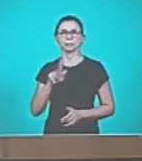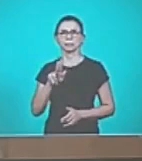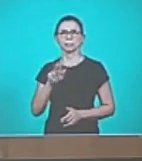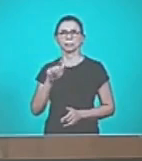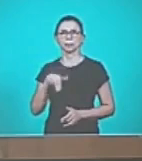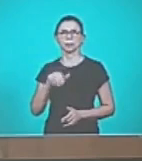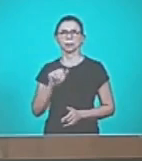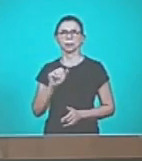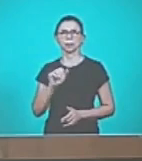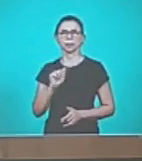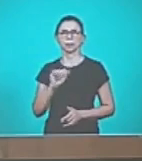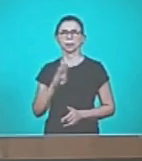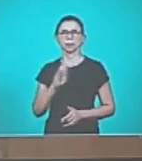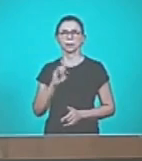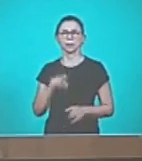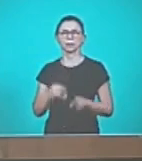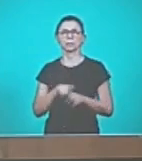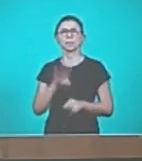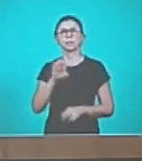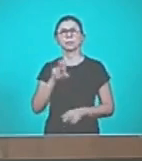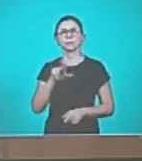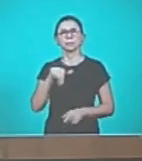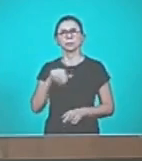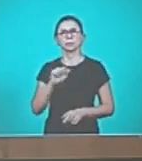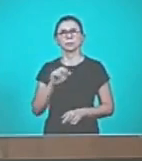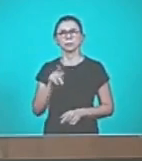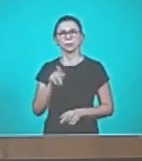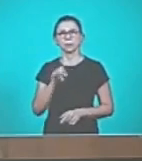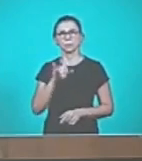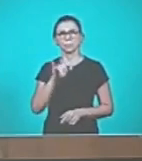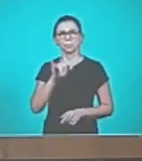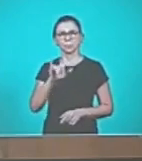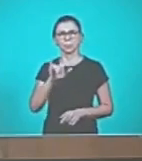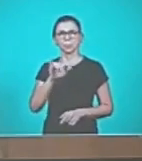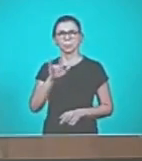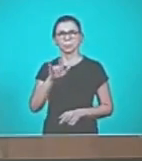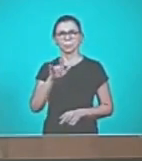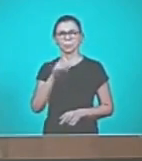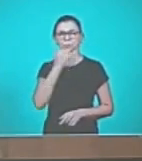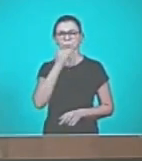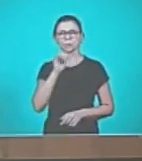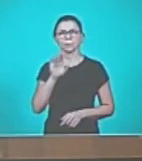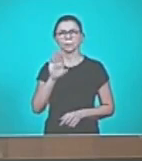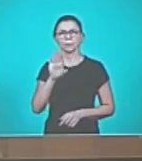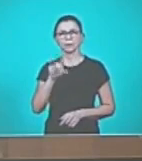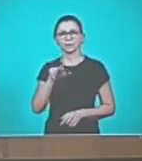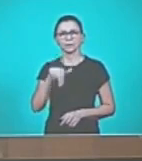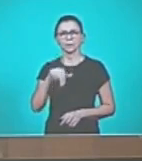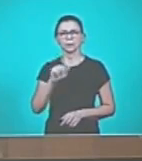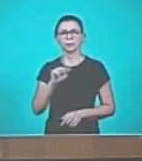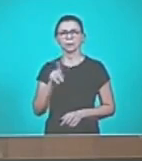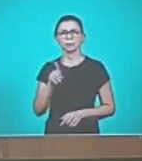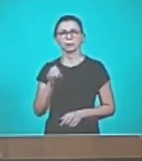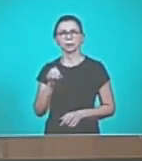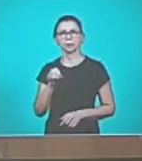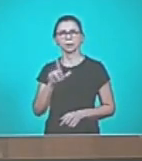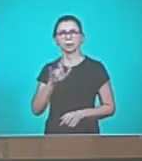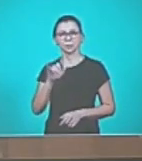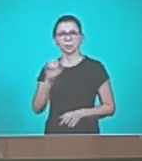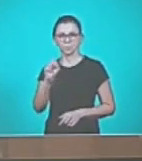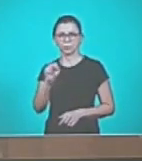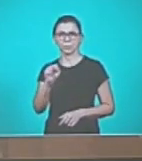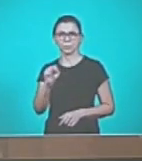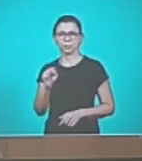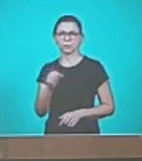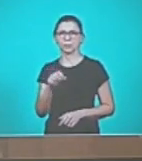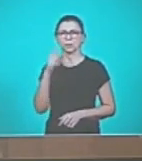Anápolis. We sent a message via satellite with them. We're very happy with that